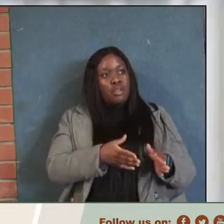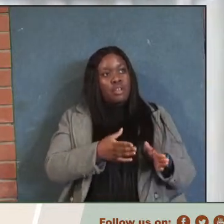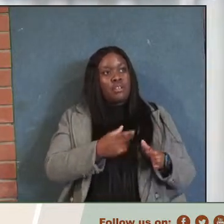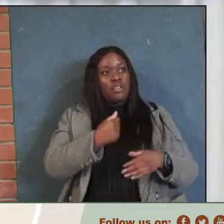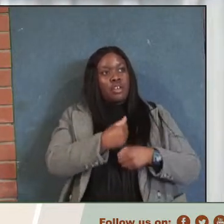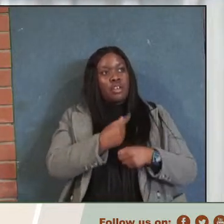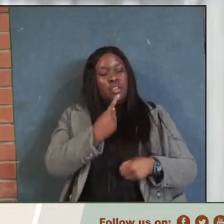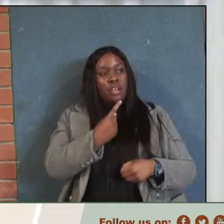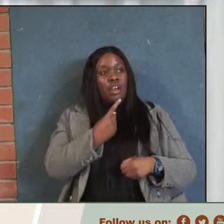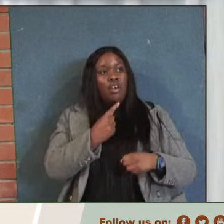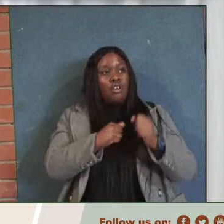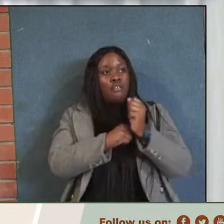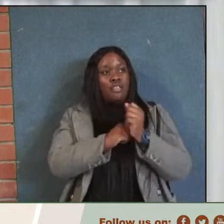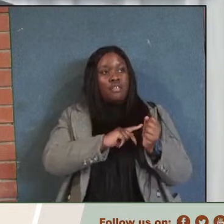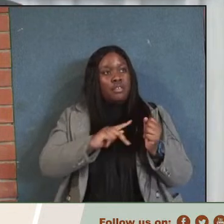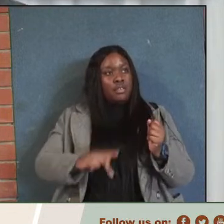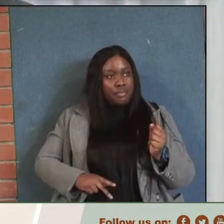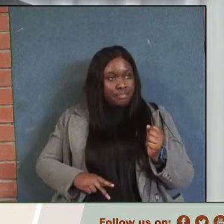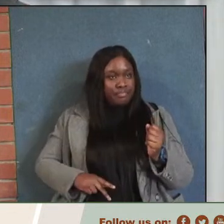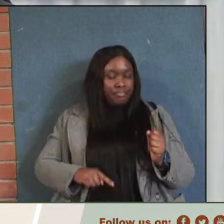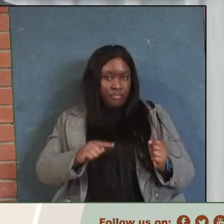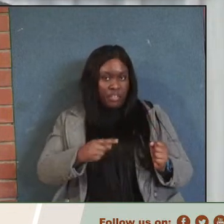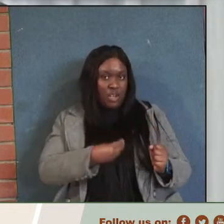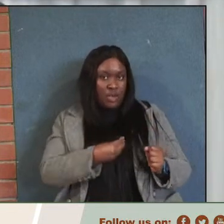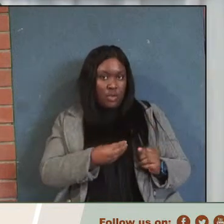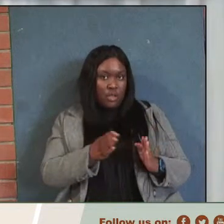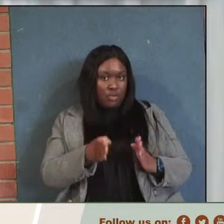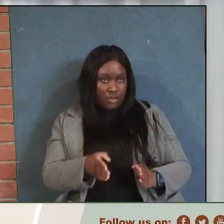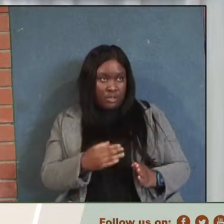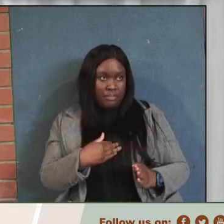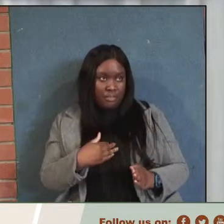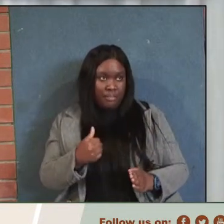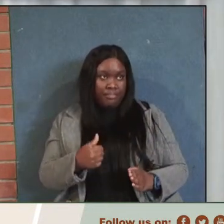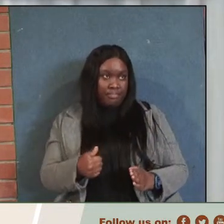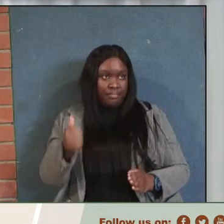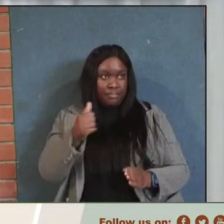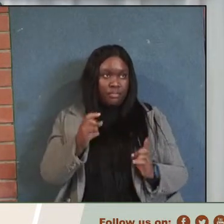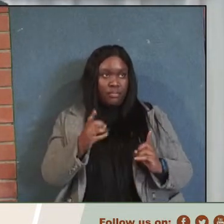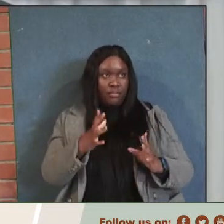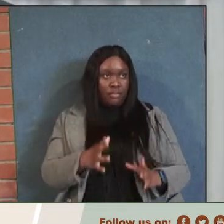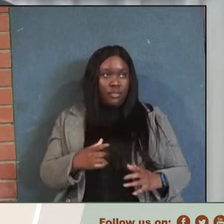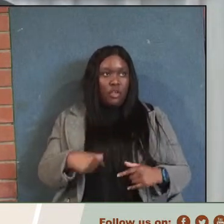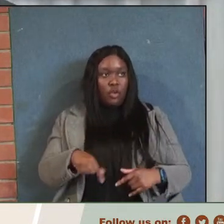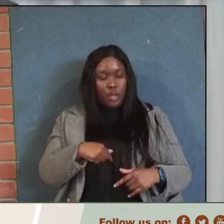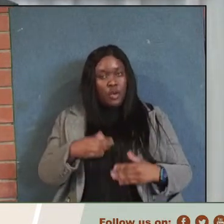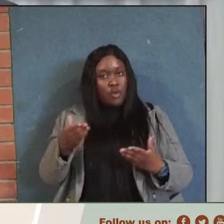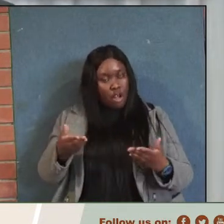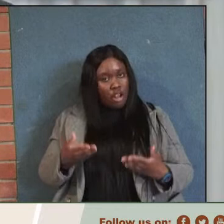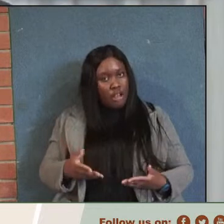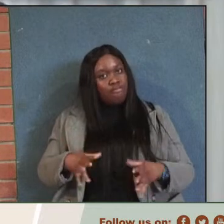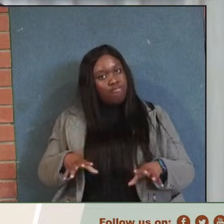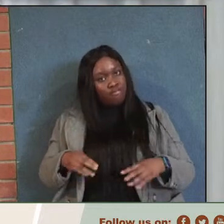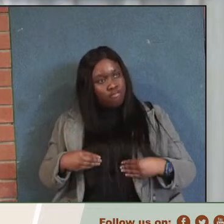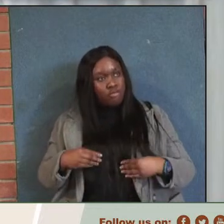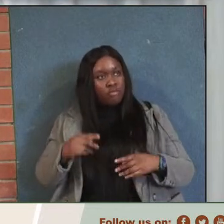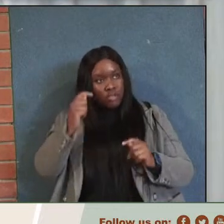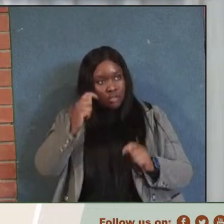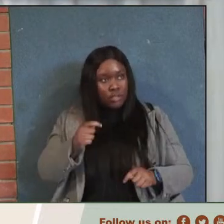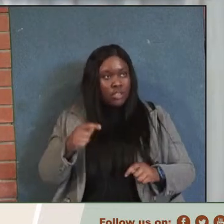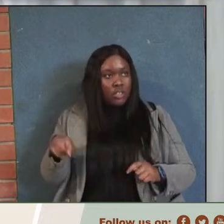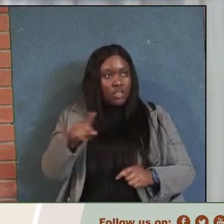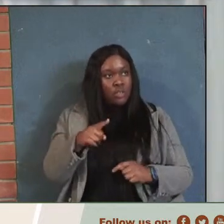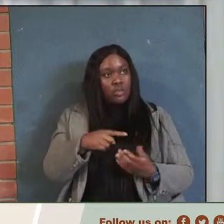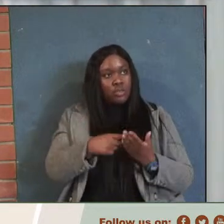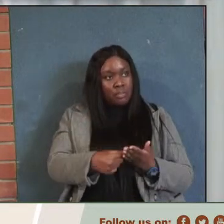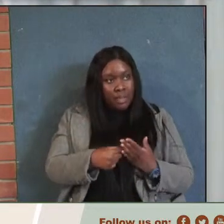Office of the Premier. The Gauteng Office of the Premier welcomes and acknowledges the debates that